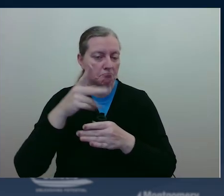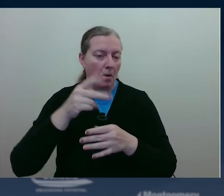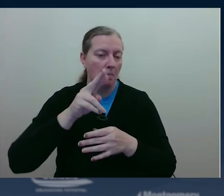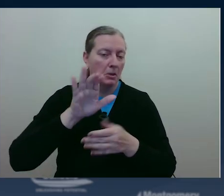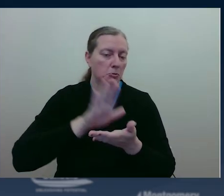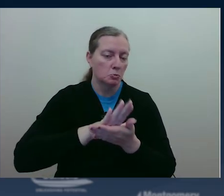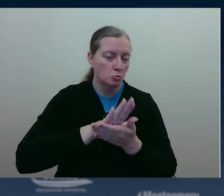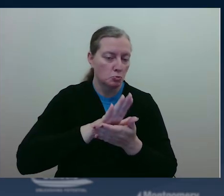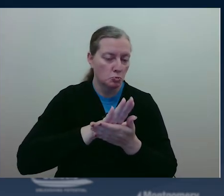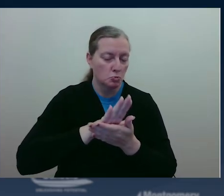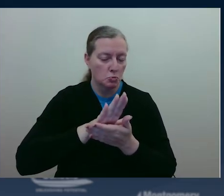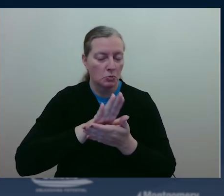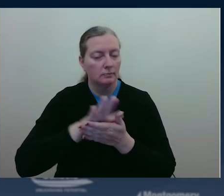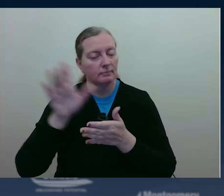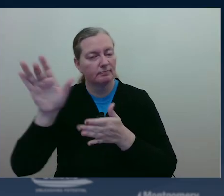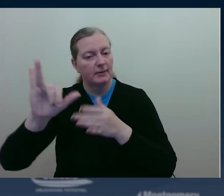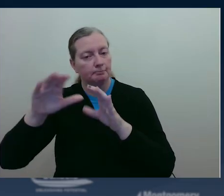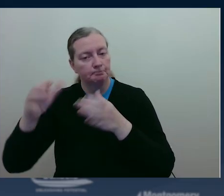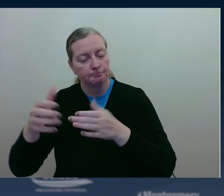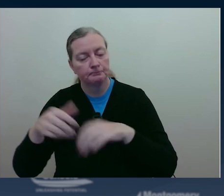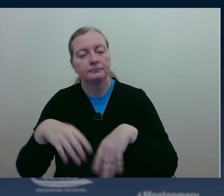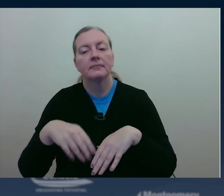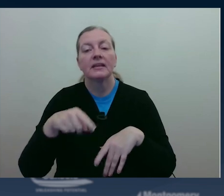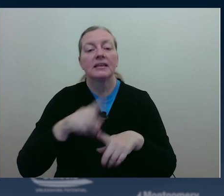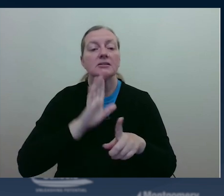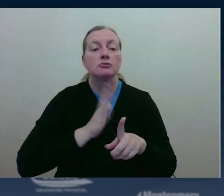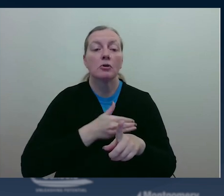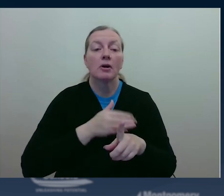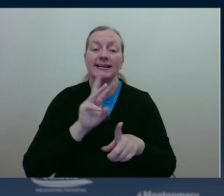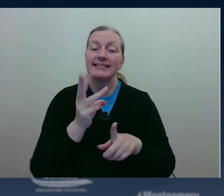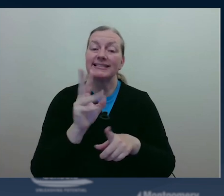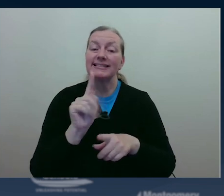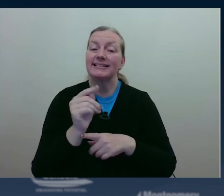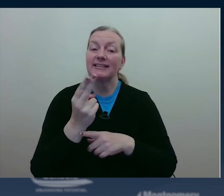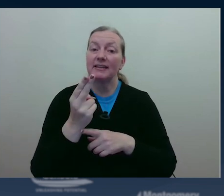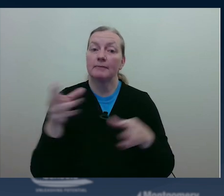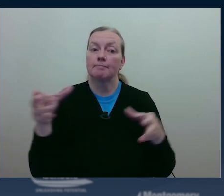6-region model for academic programs.